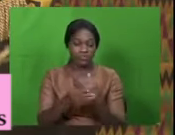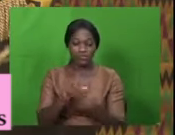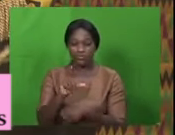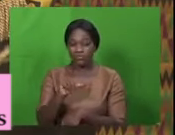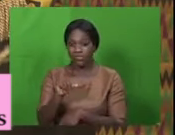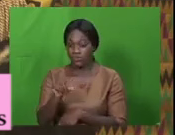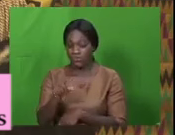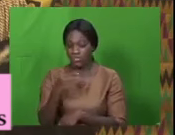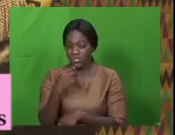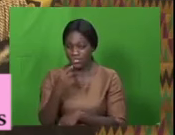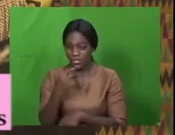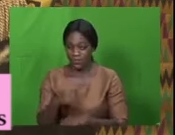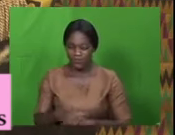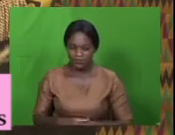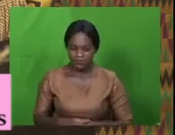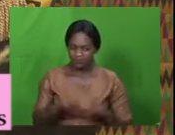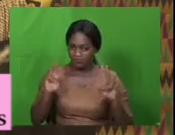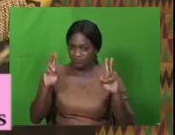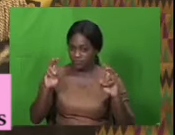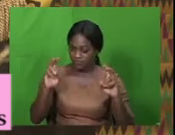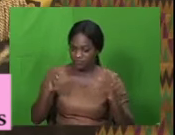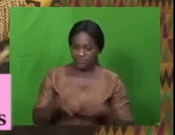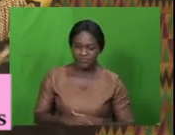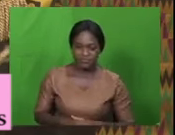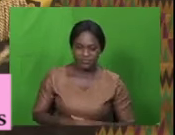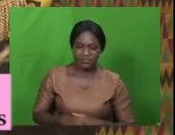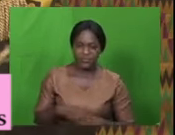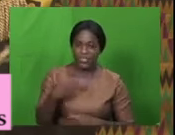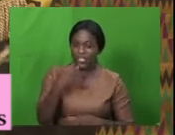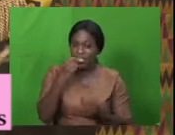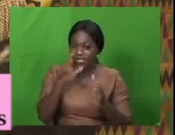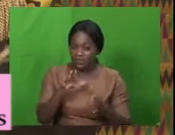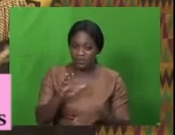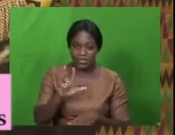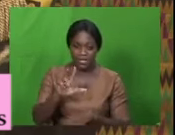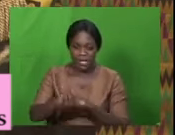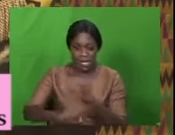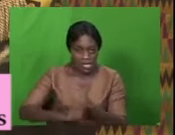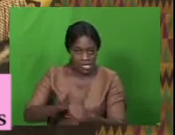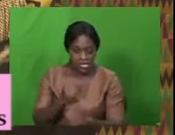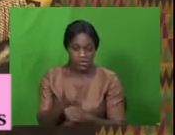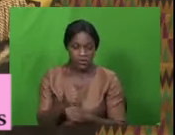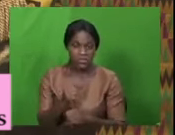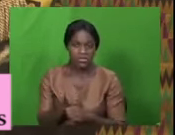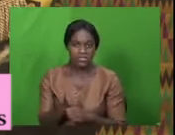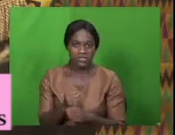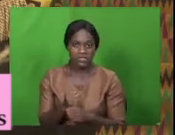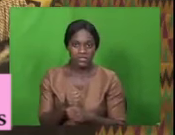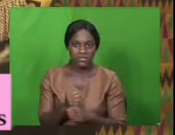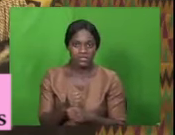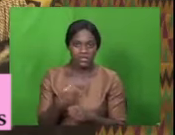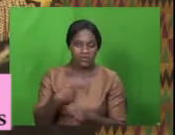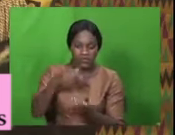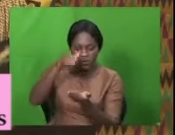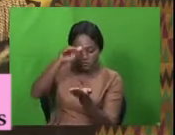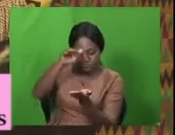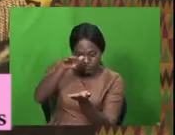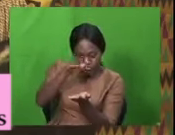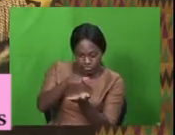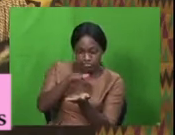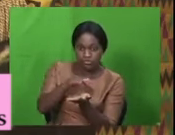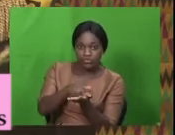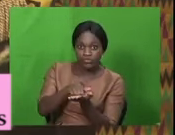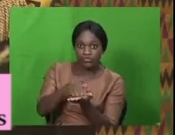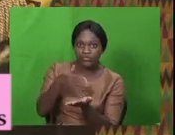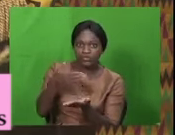quote, Mr. Speaker, in 3 years, we have reduced inflation to its lowest